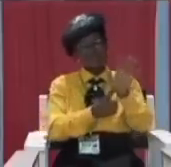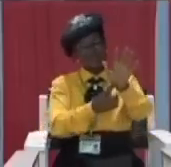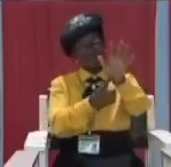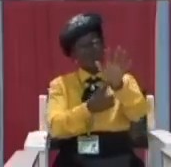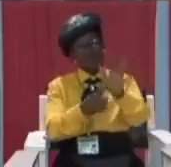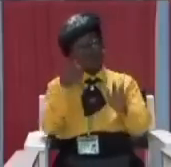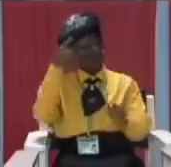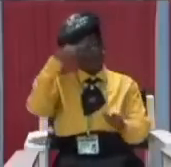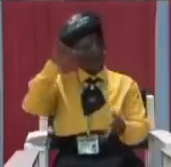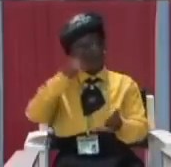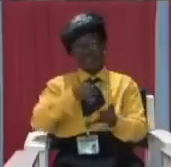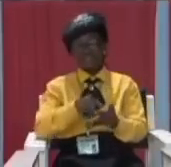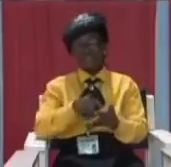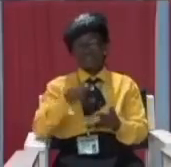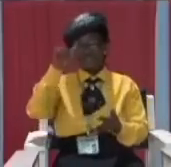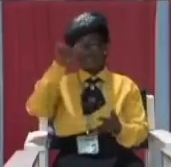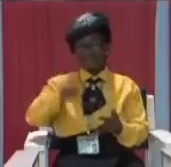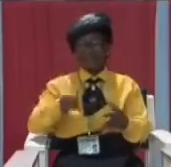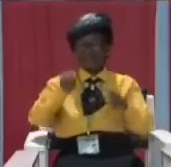They could die,